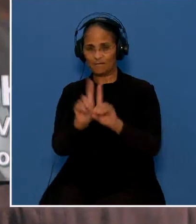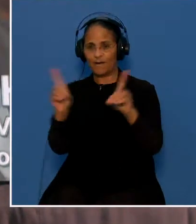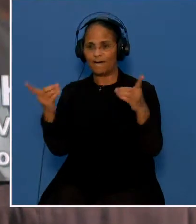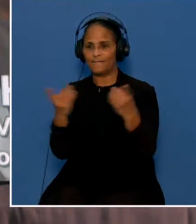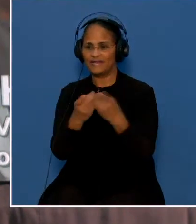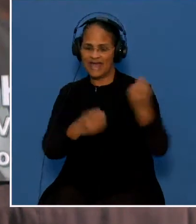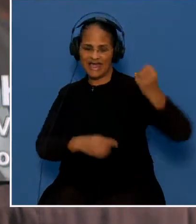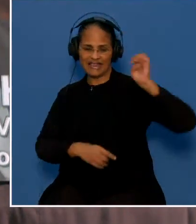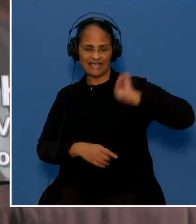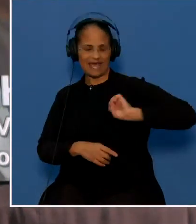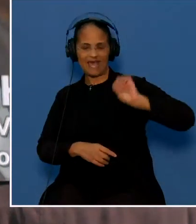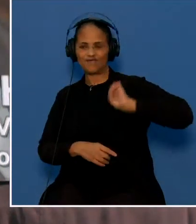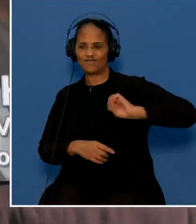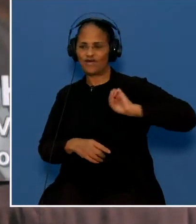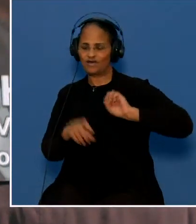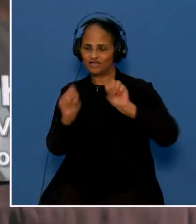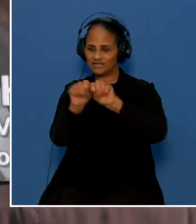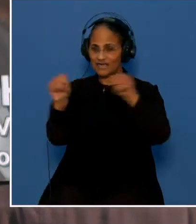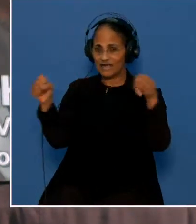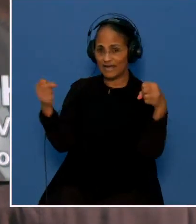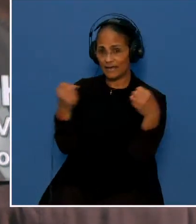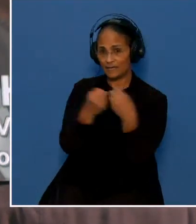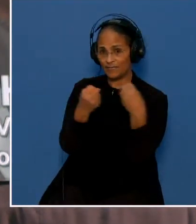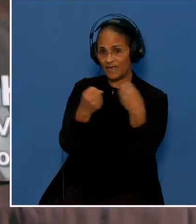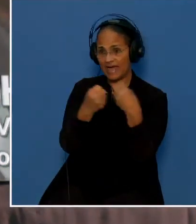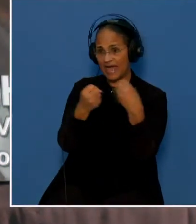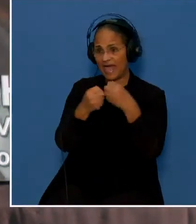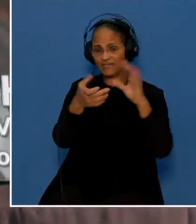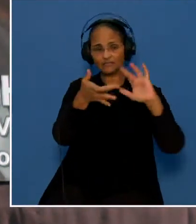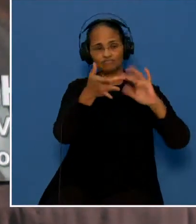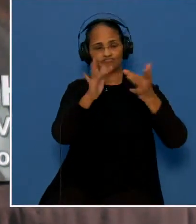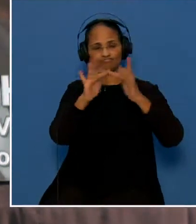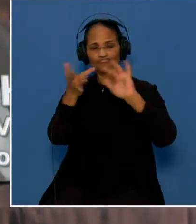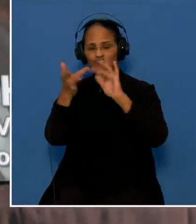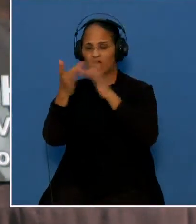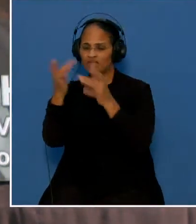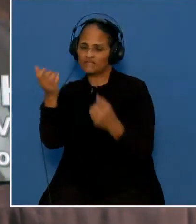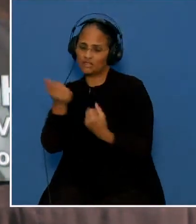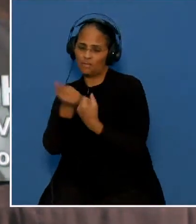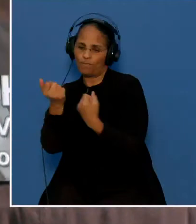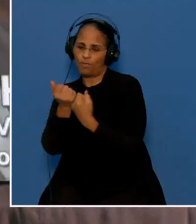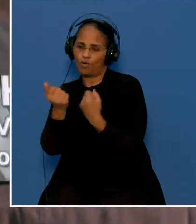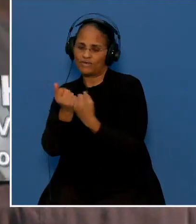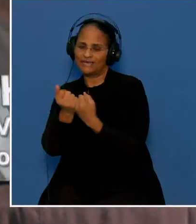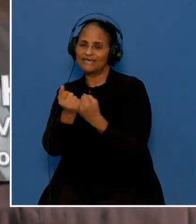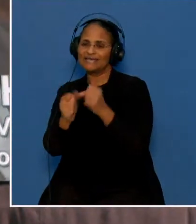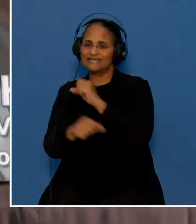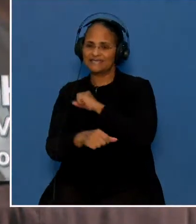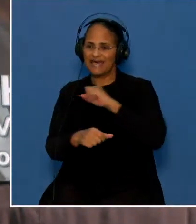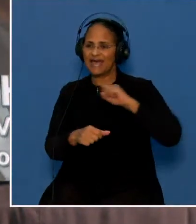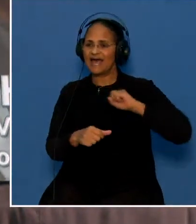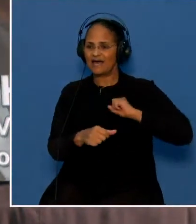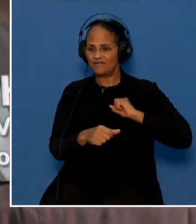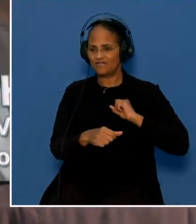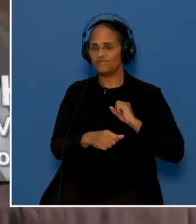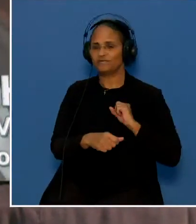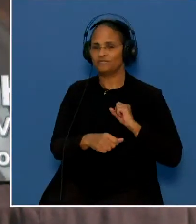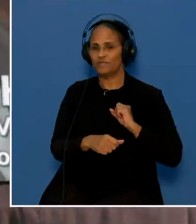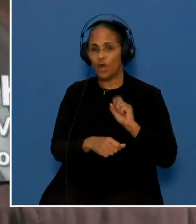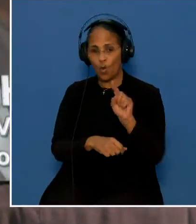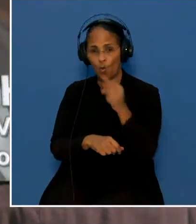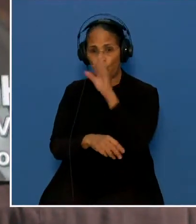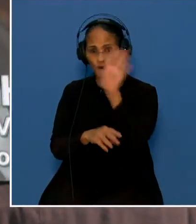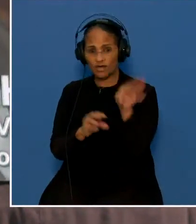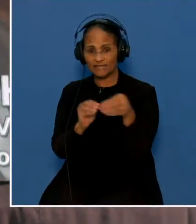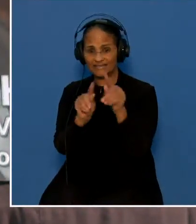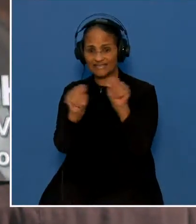Reduction Team, the Cybersecurity Section, and the support staff at the ministry headquarters, including one team member